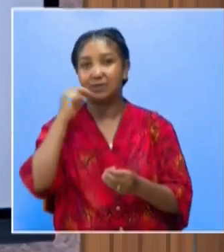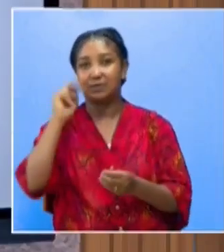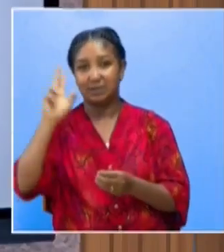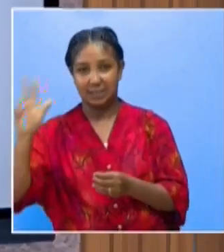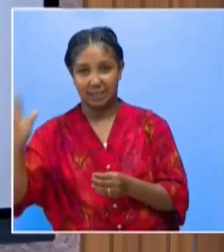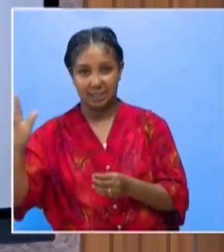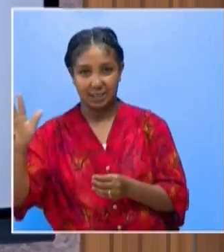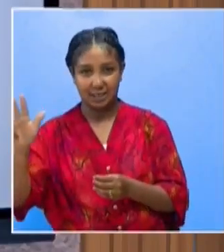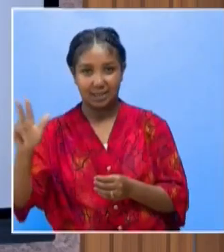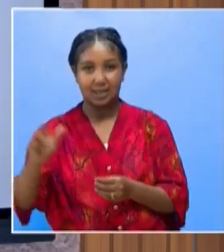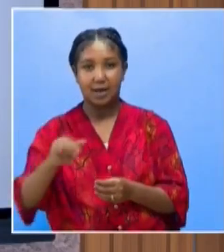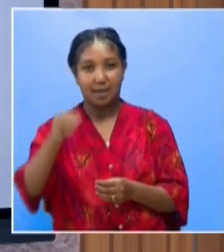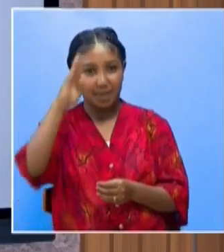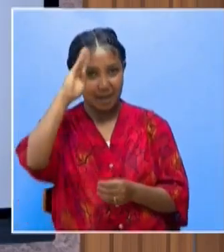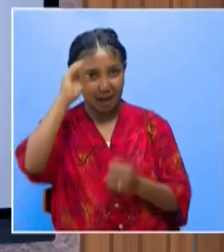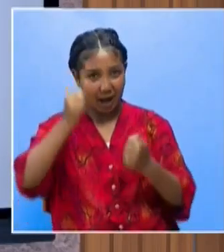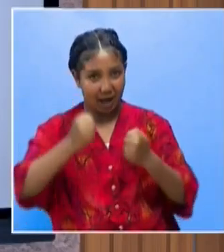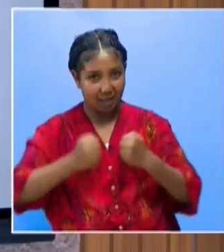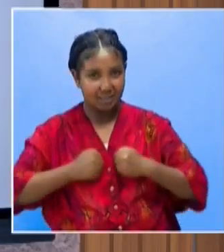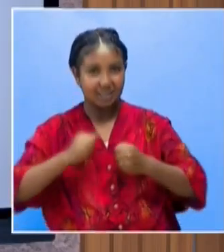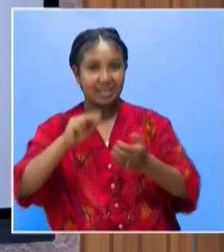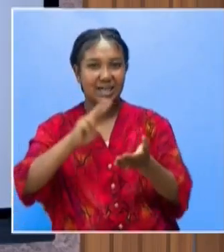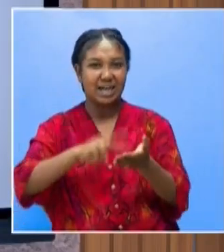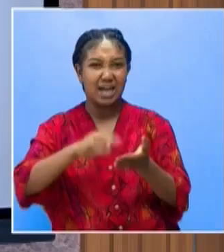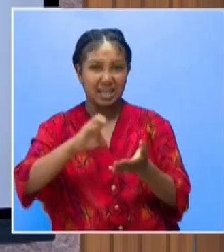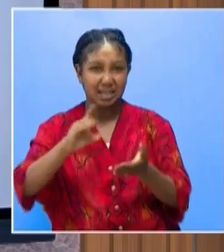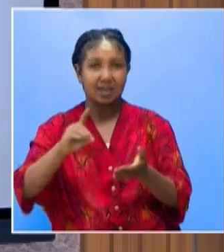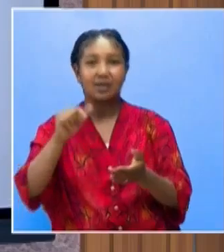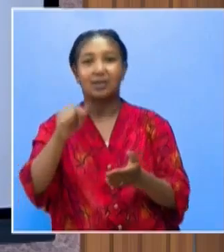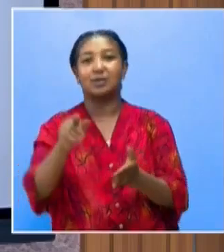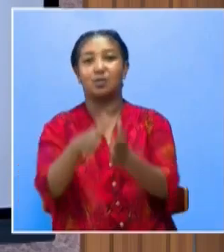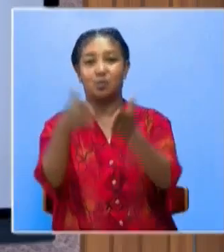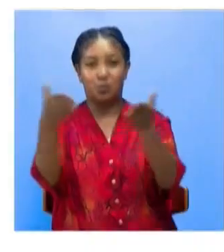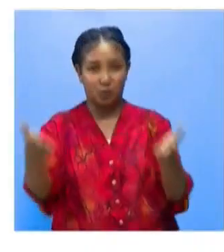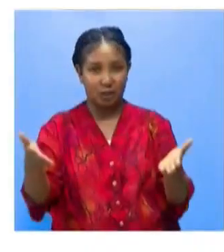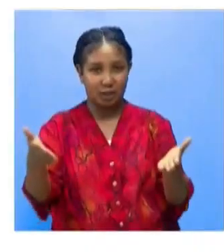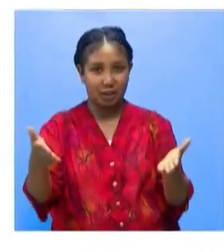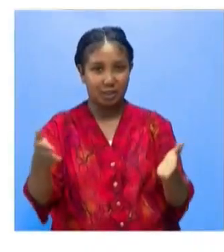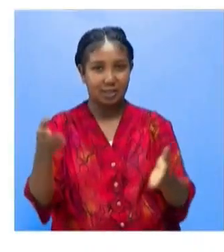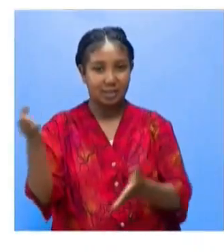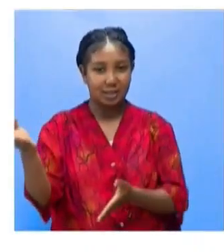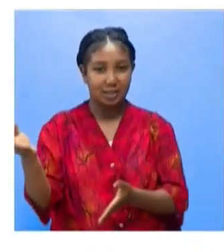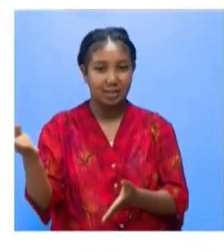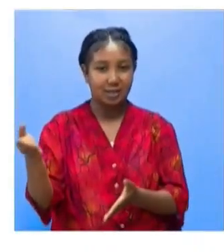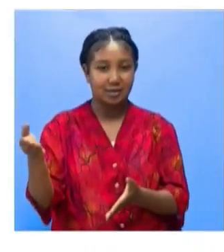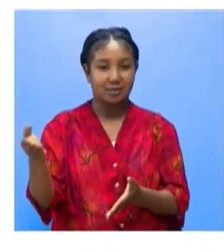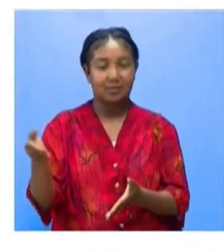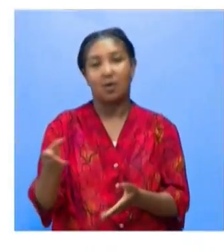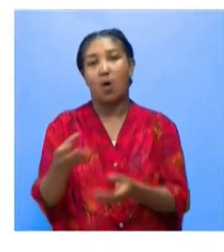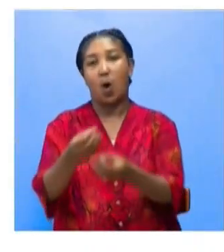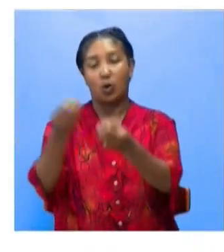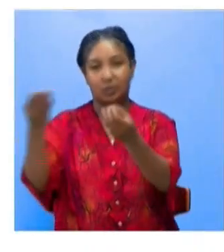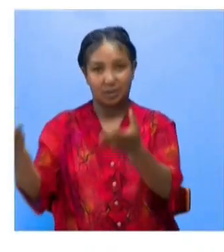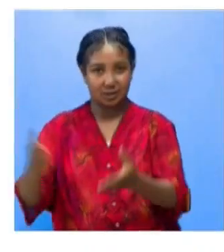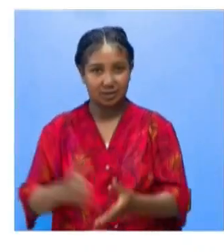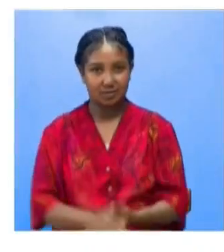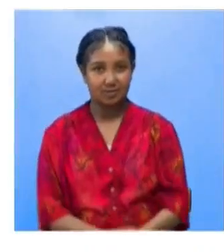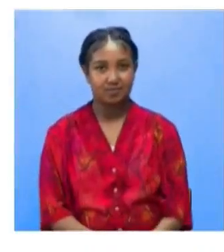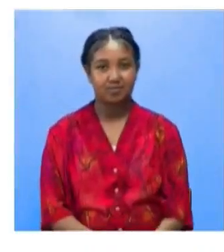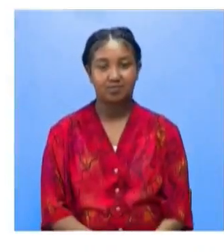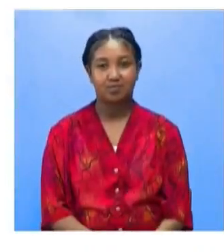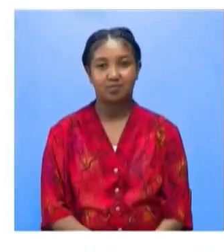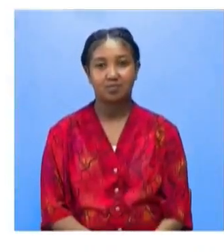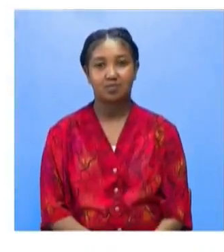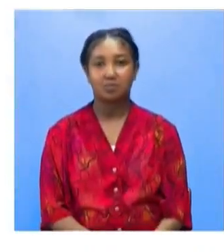3. Biniam has read his book. Here is object. This one